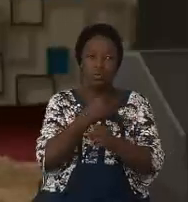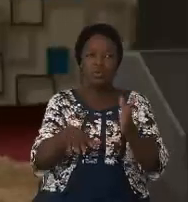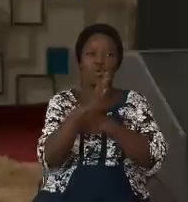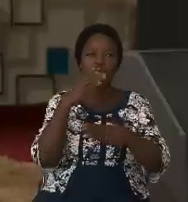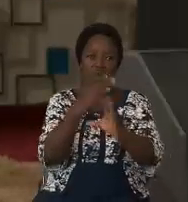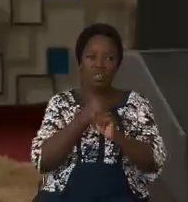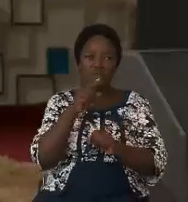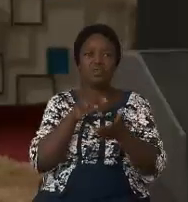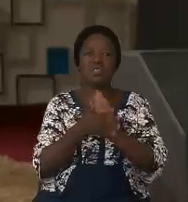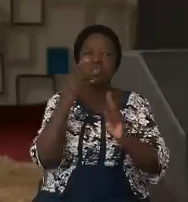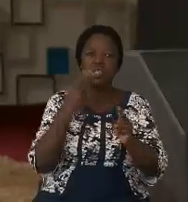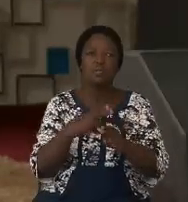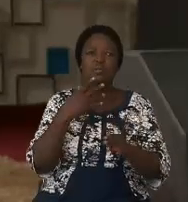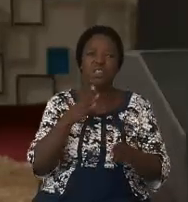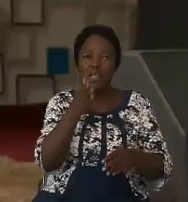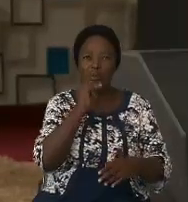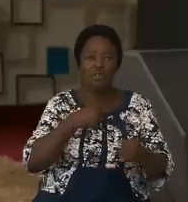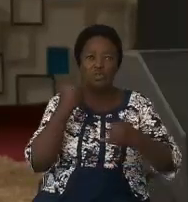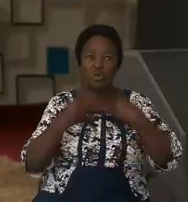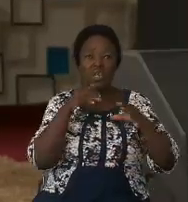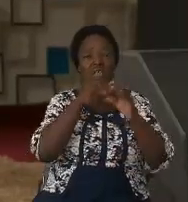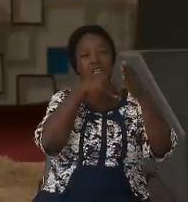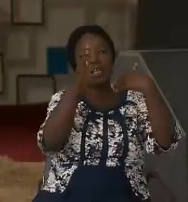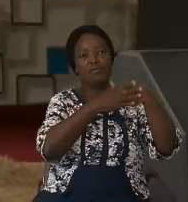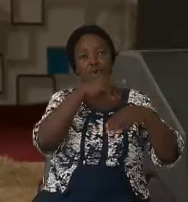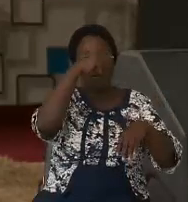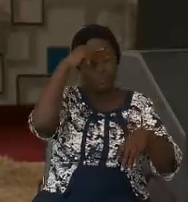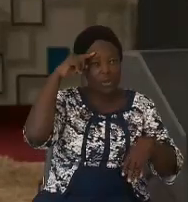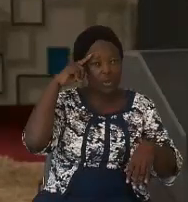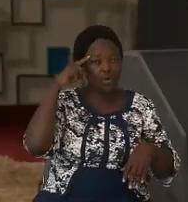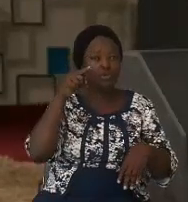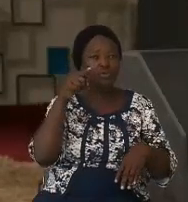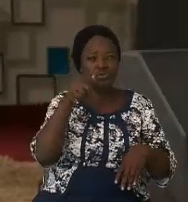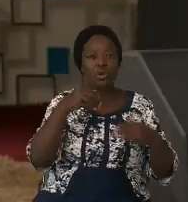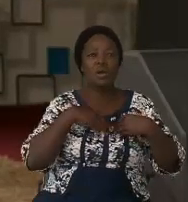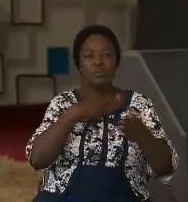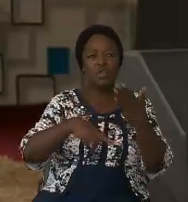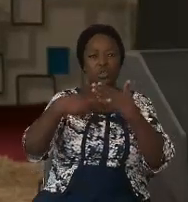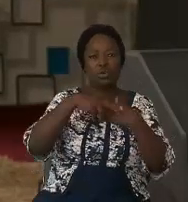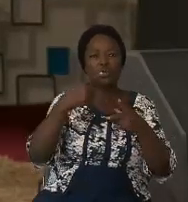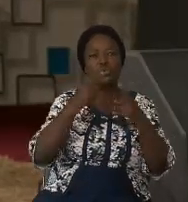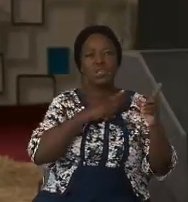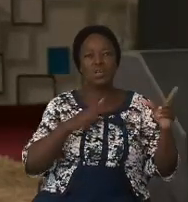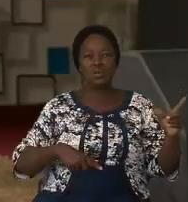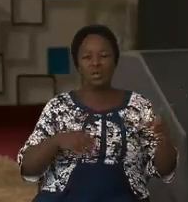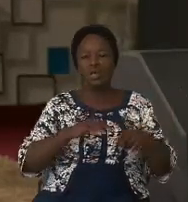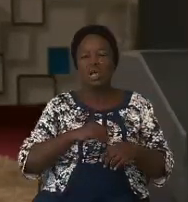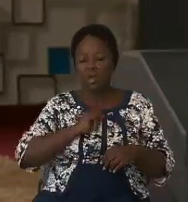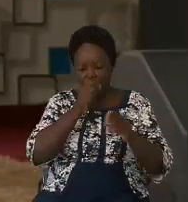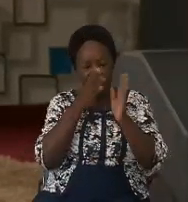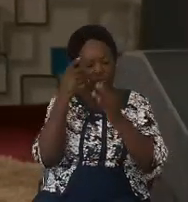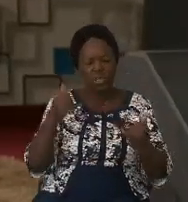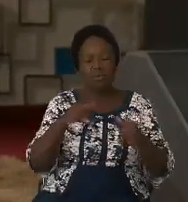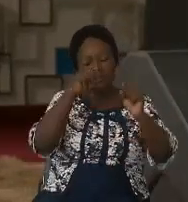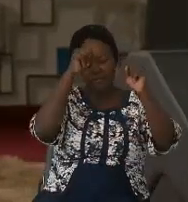the Lord will receive you. The love of God will receive you. There will be joy in heaven because you